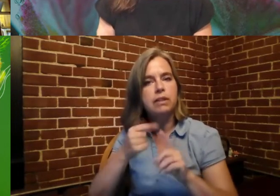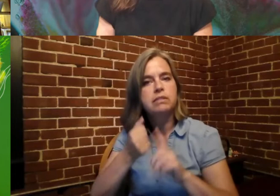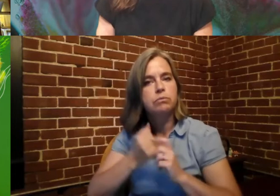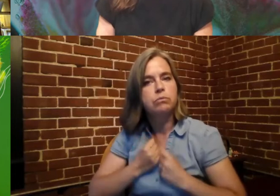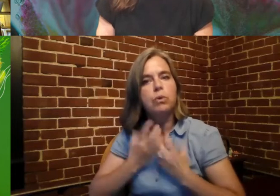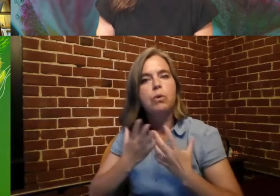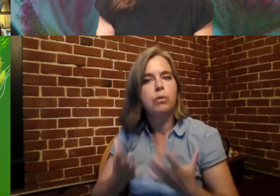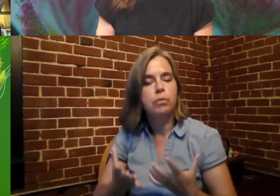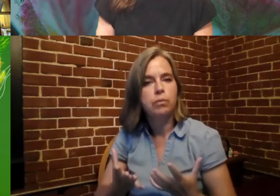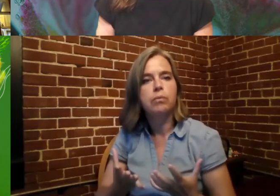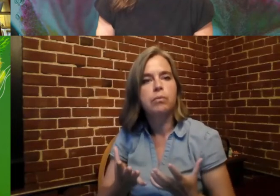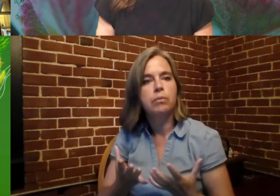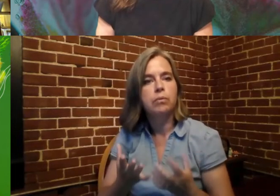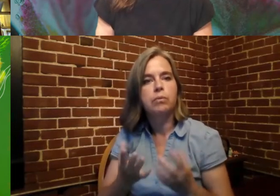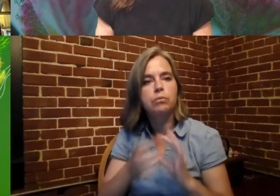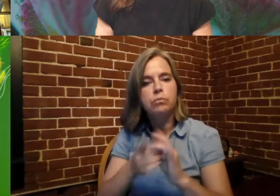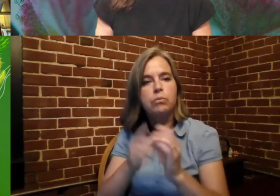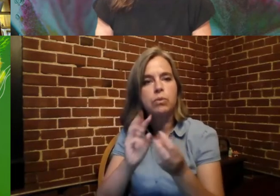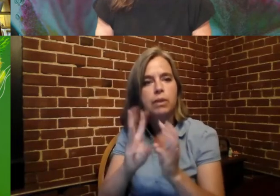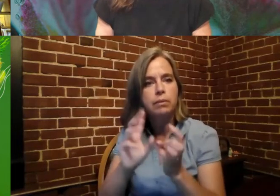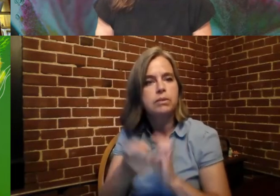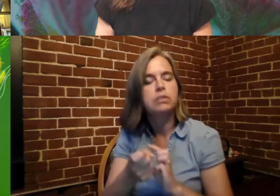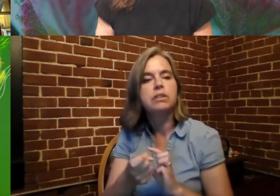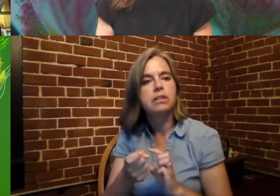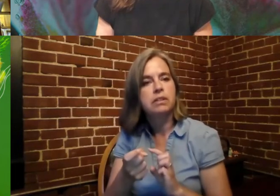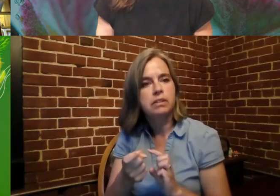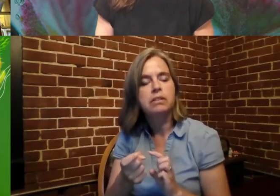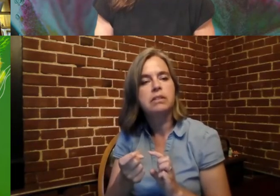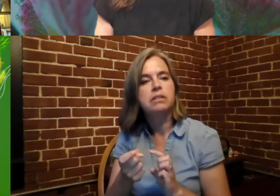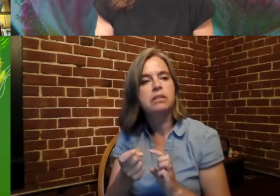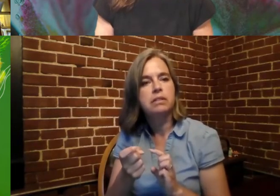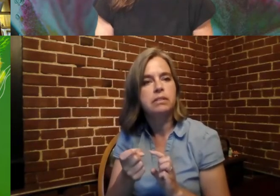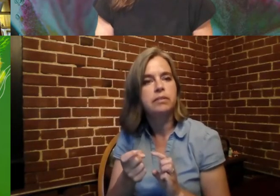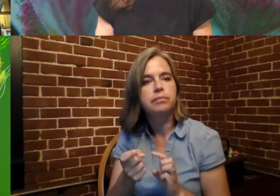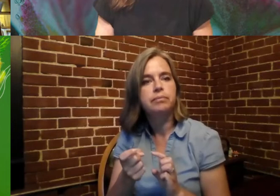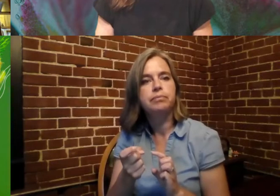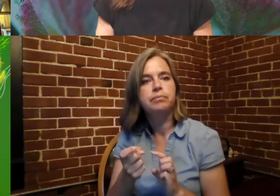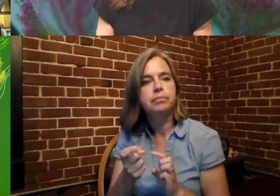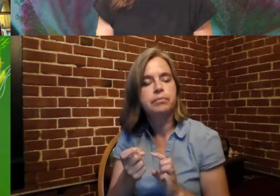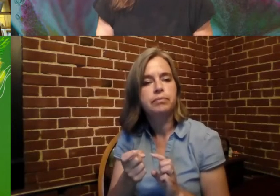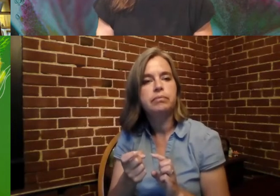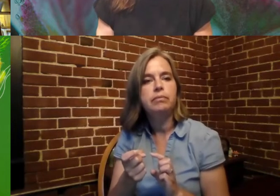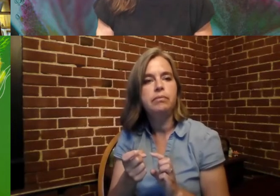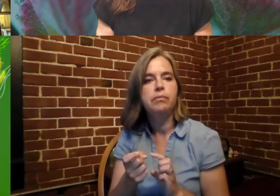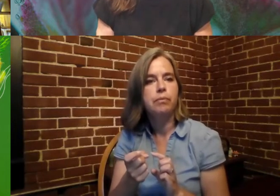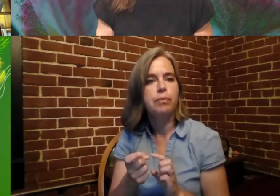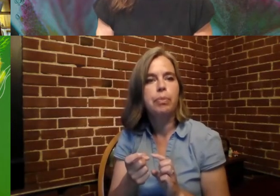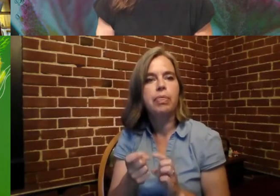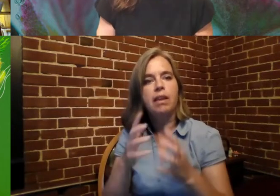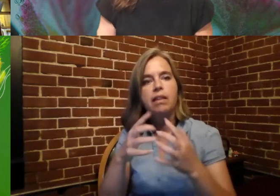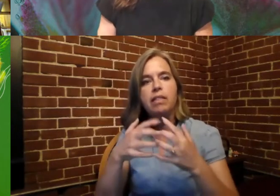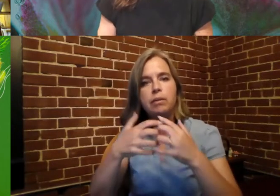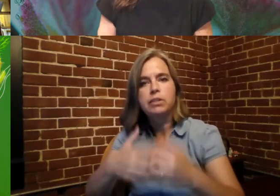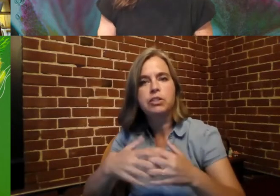it's, as Lei described, all of the, all of the machine learning images, all